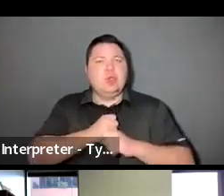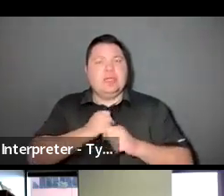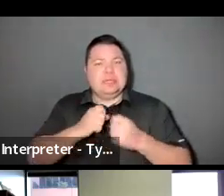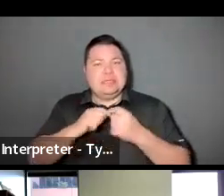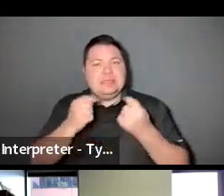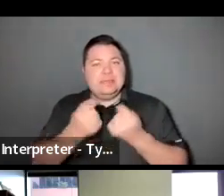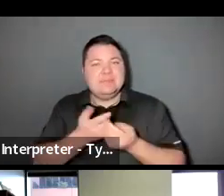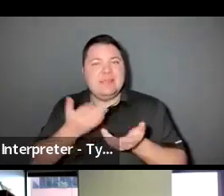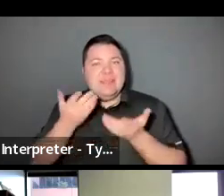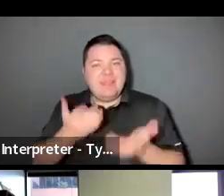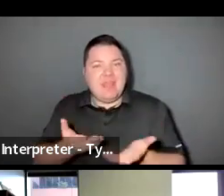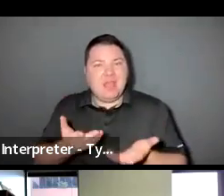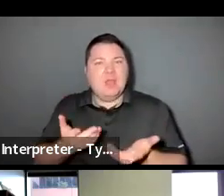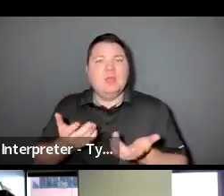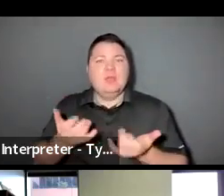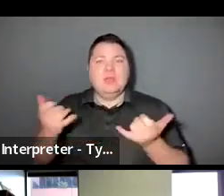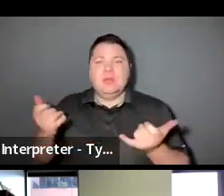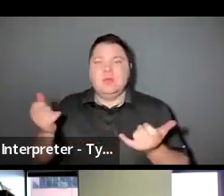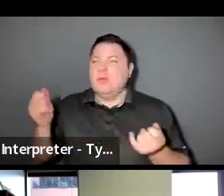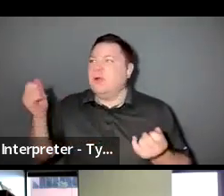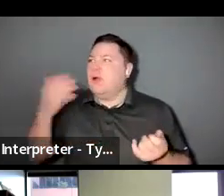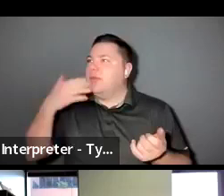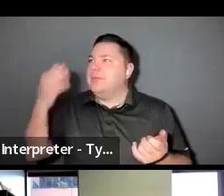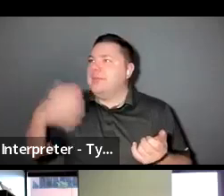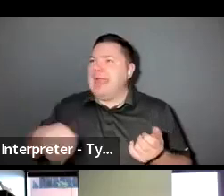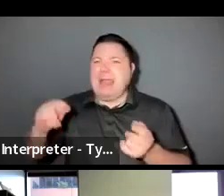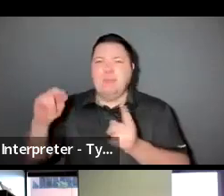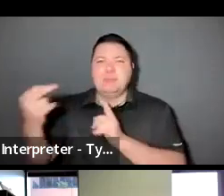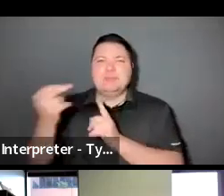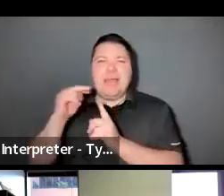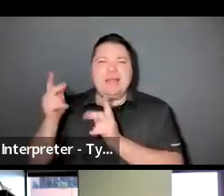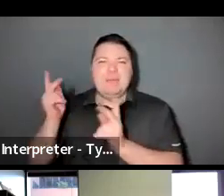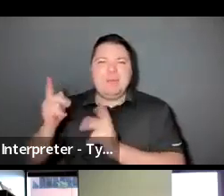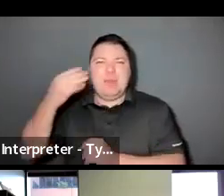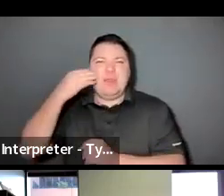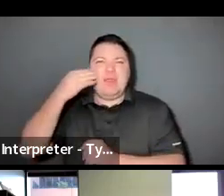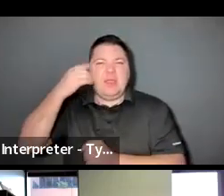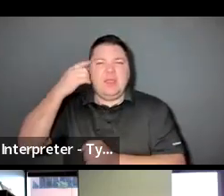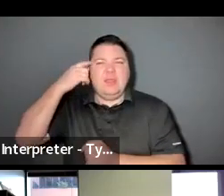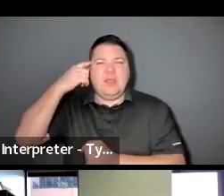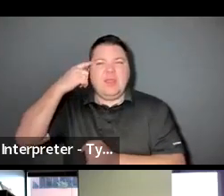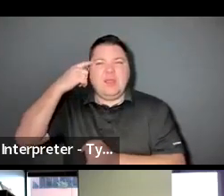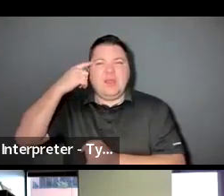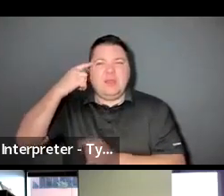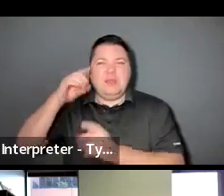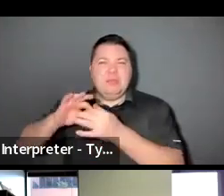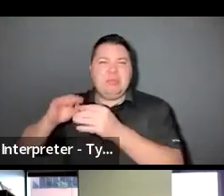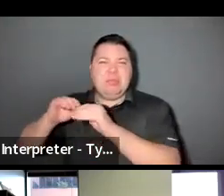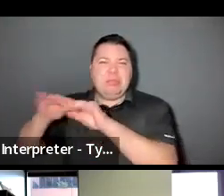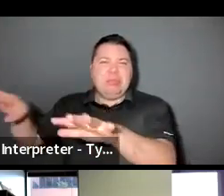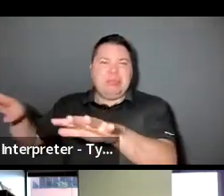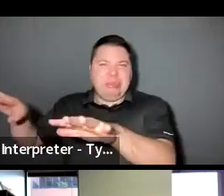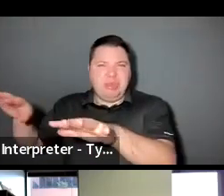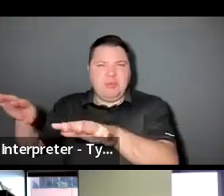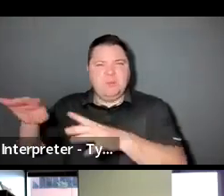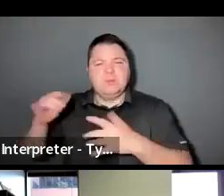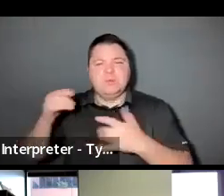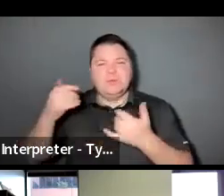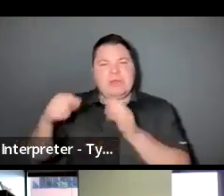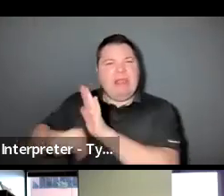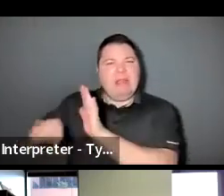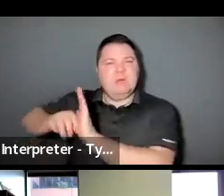I'm combating all the bad perceptions that other people are putting messages out for us, and we're putting our own message